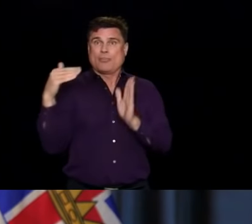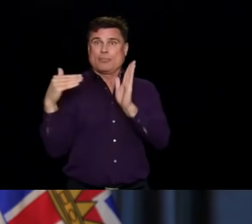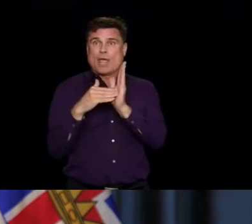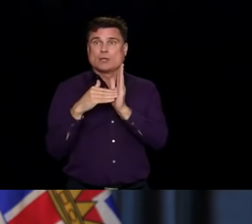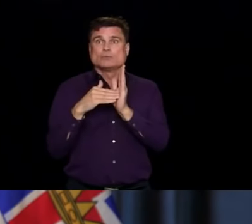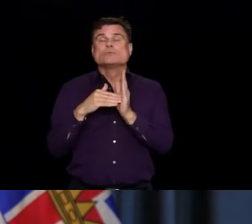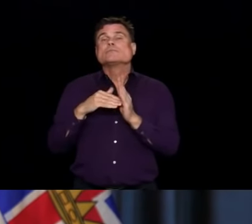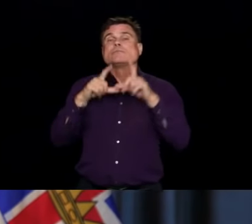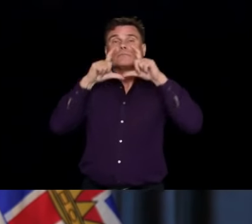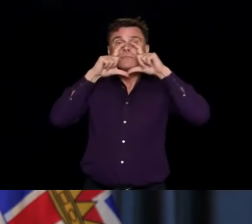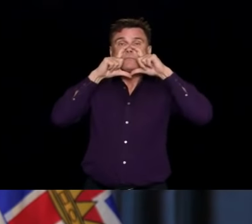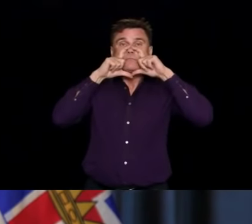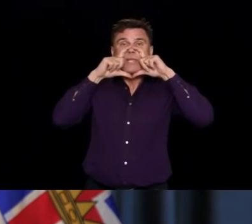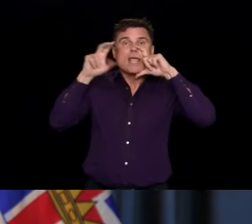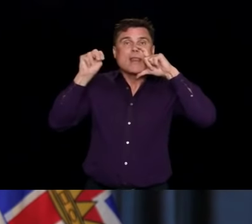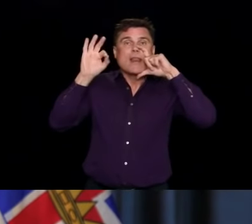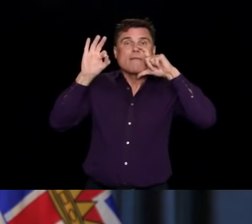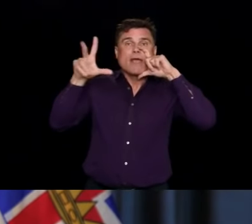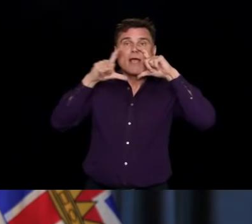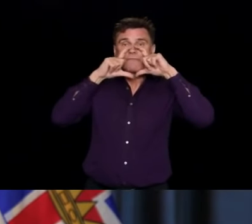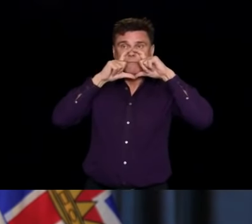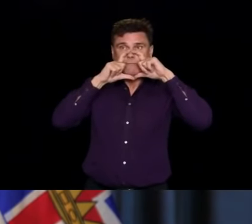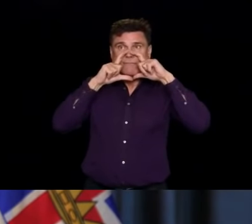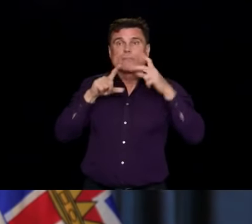5,933,095 equivalent respirators,